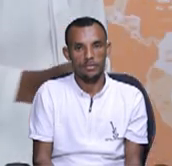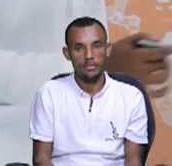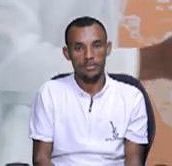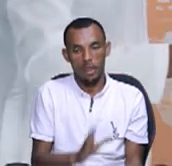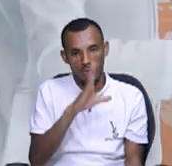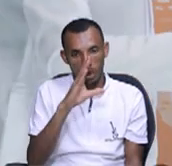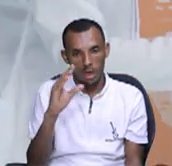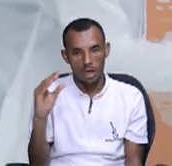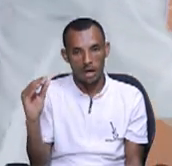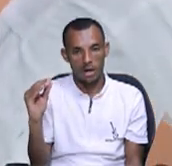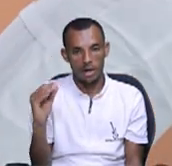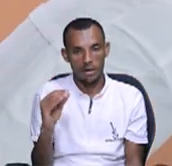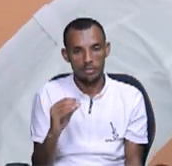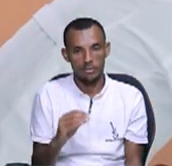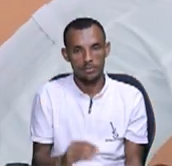And